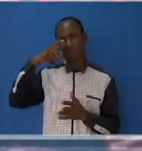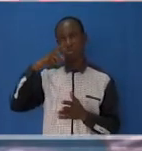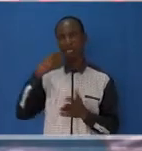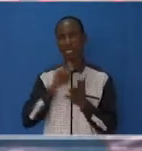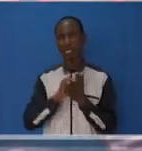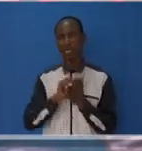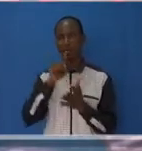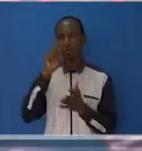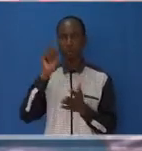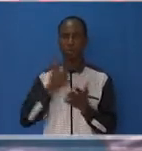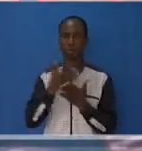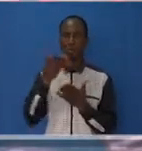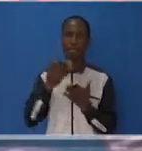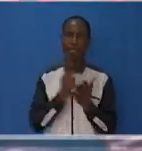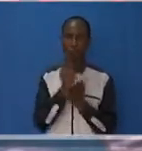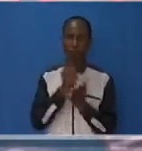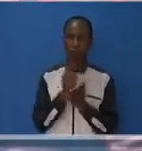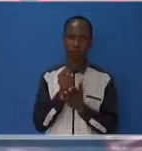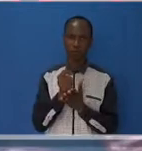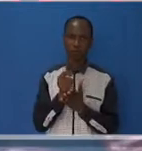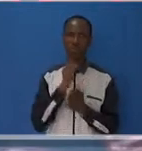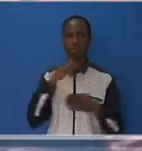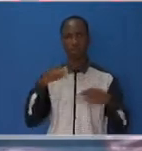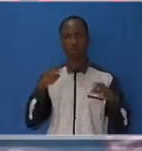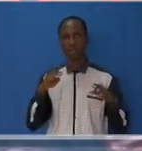nton in Proverbs chapter